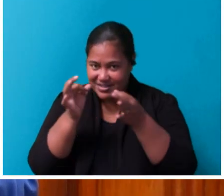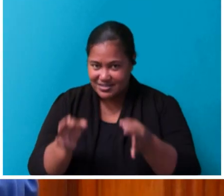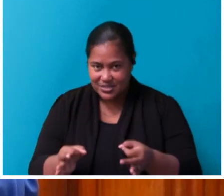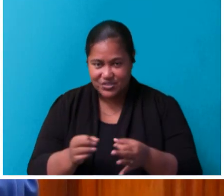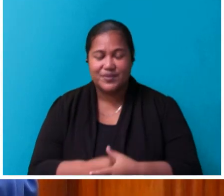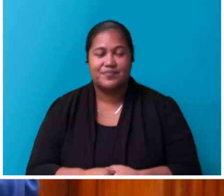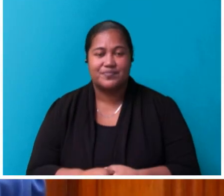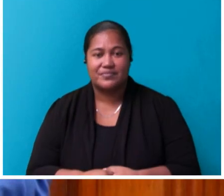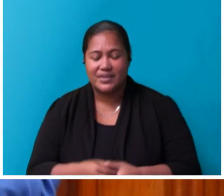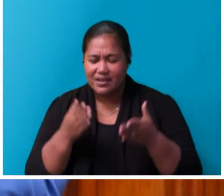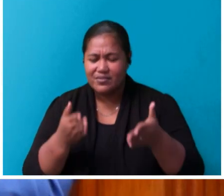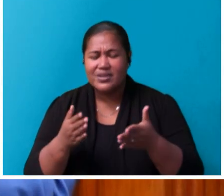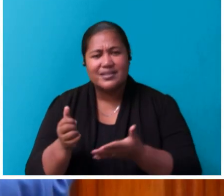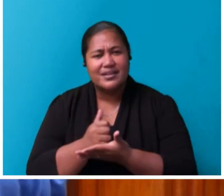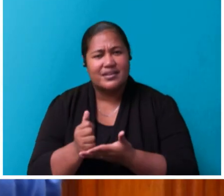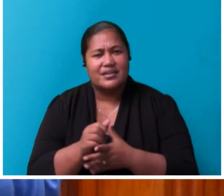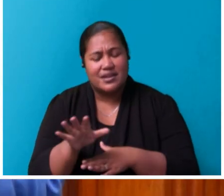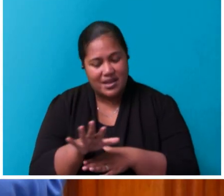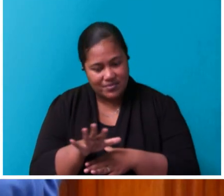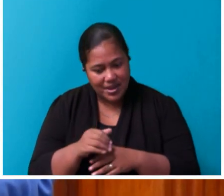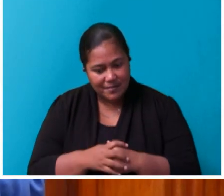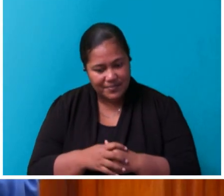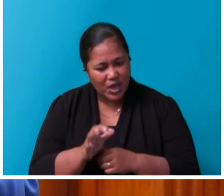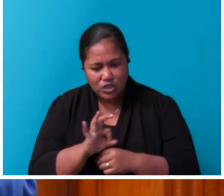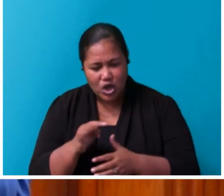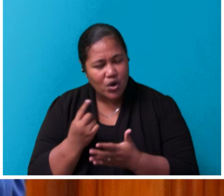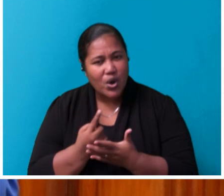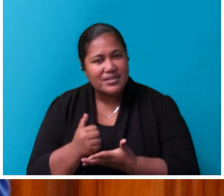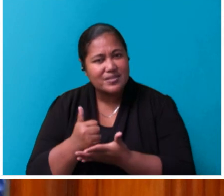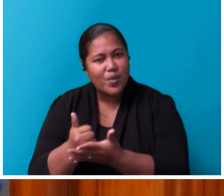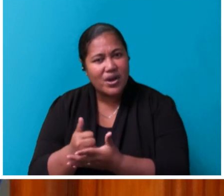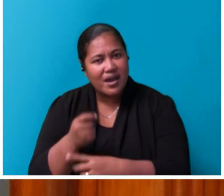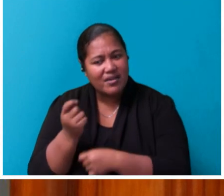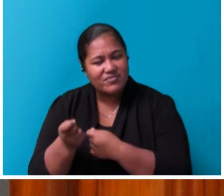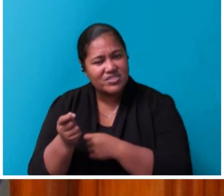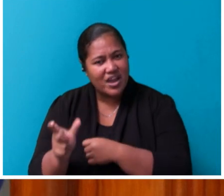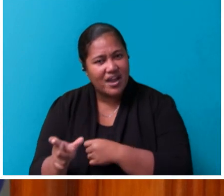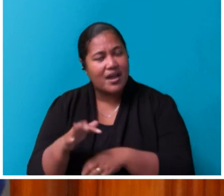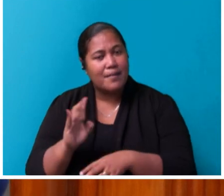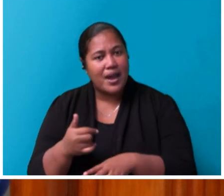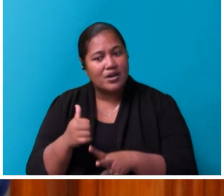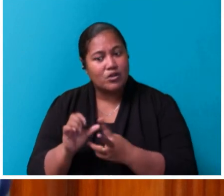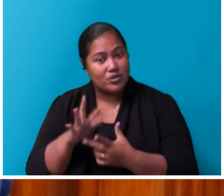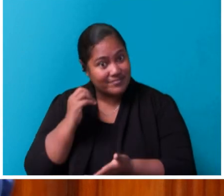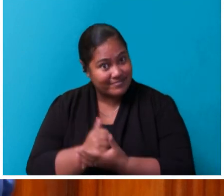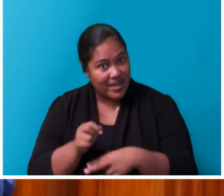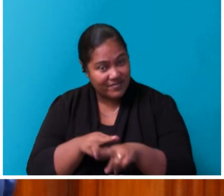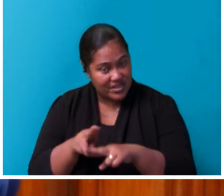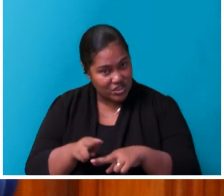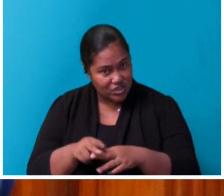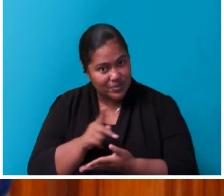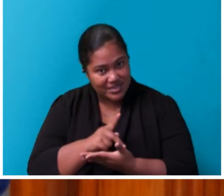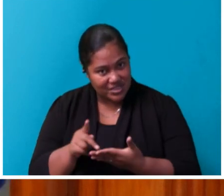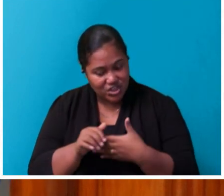these action areas, Honorable Speaker, we are not only supporting our fishers, but also affirming Fiji's position as a leader in regional